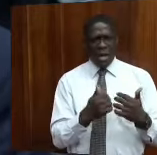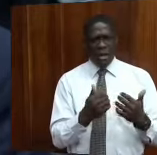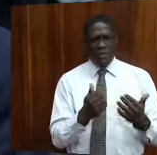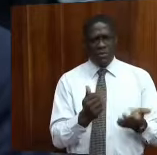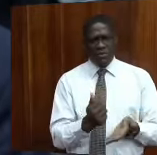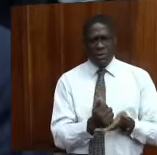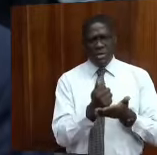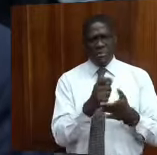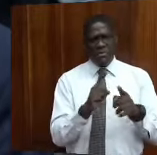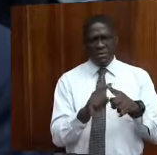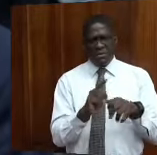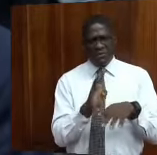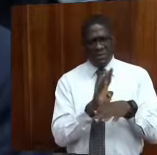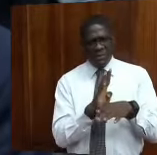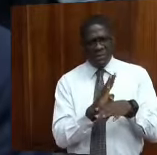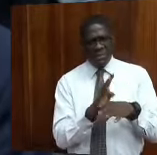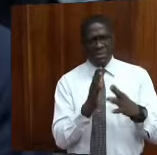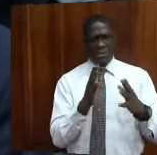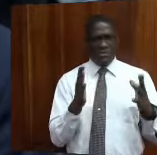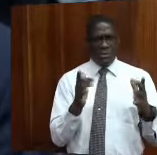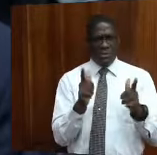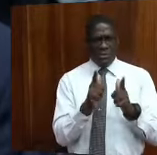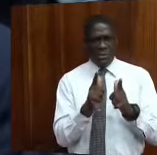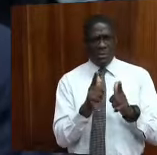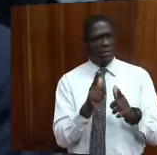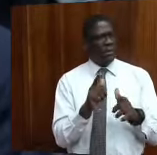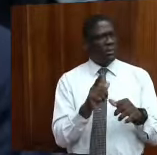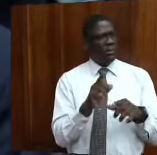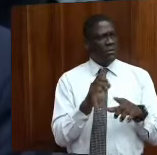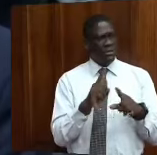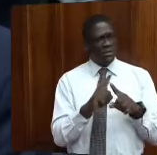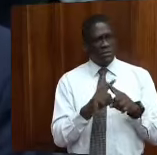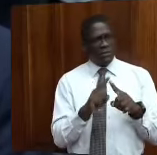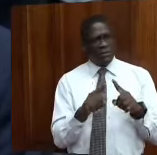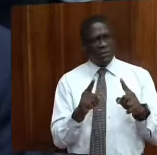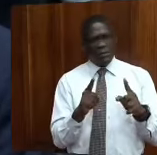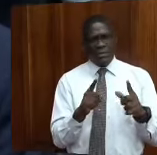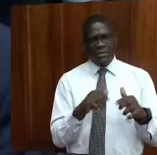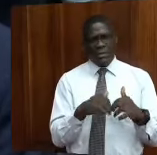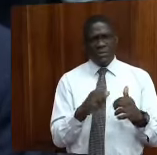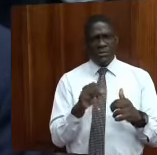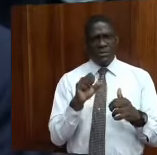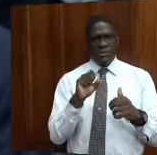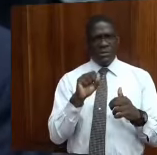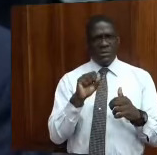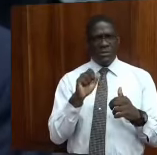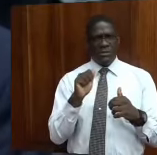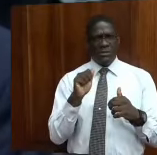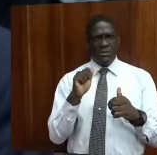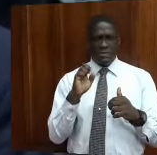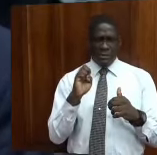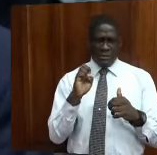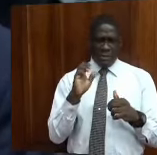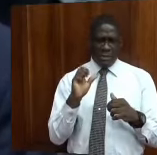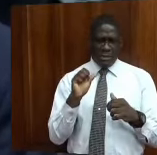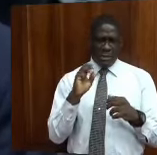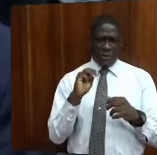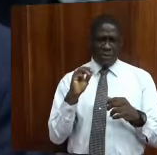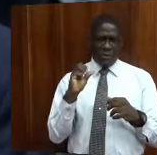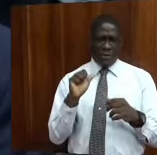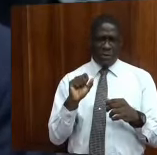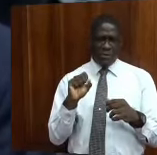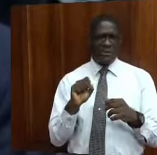Bee City project, our cannabis initiatives, our plans for cocoa, sea moss and fisheries, our school laptop programs,